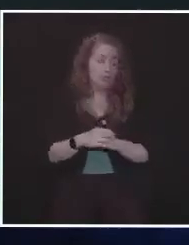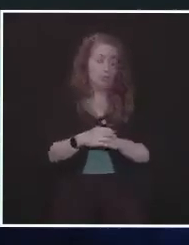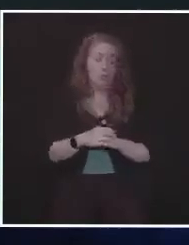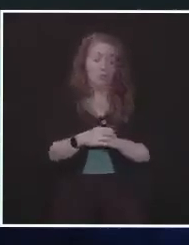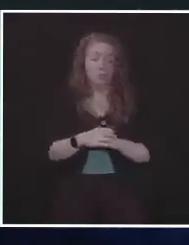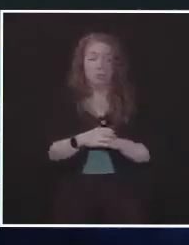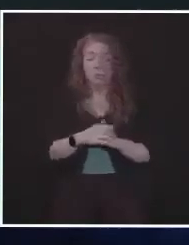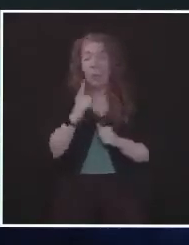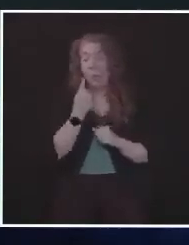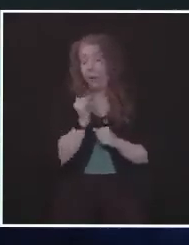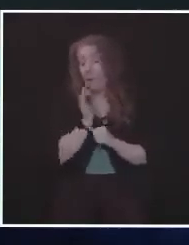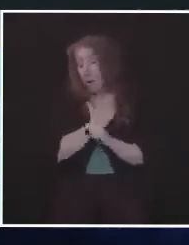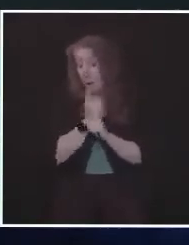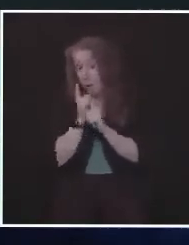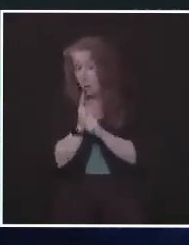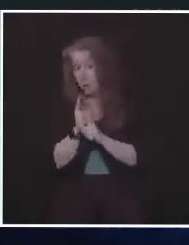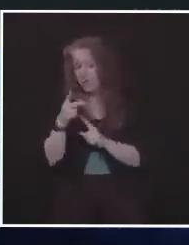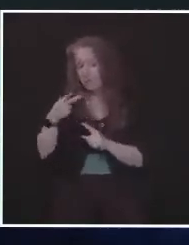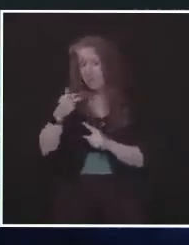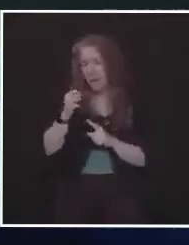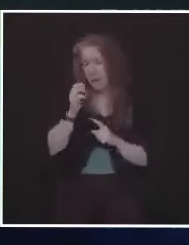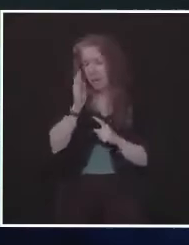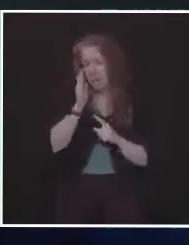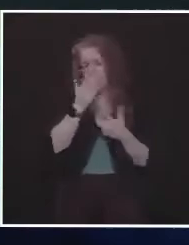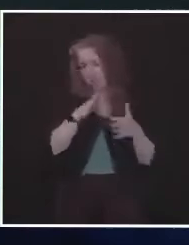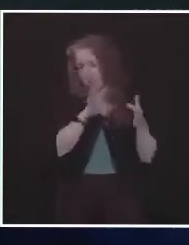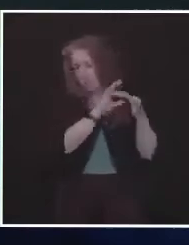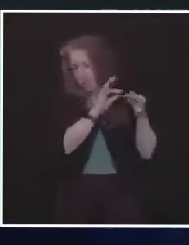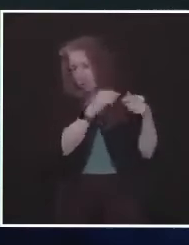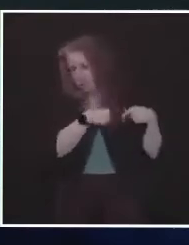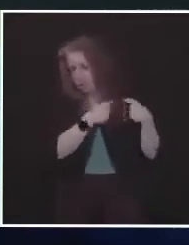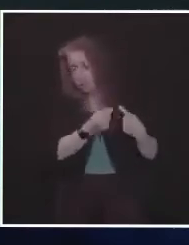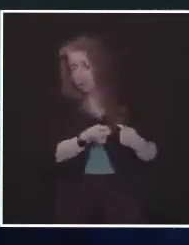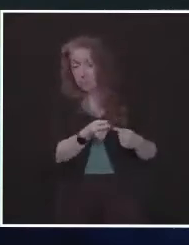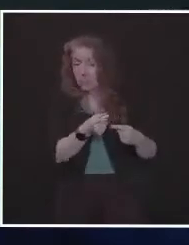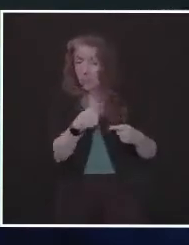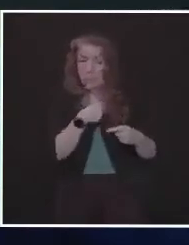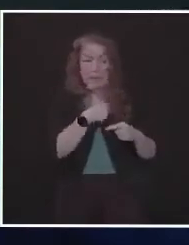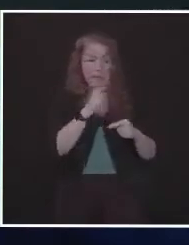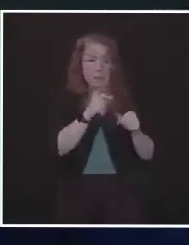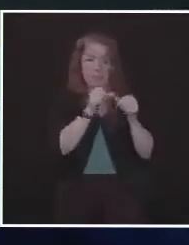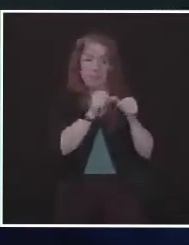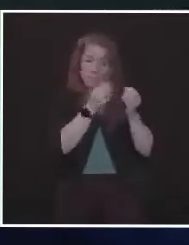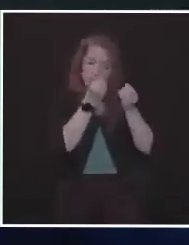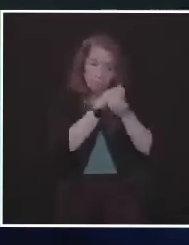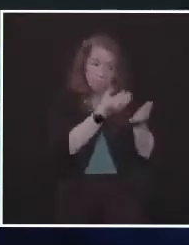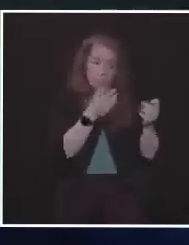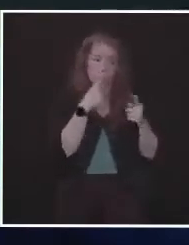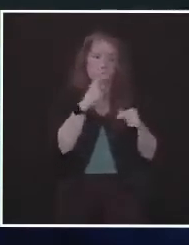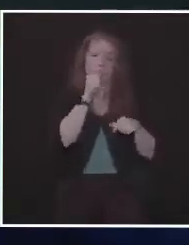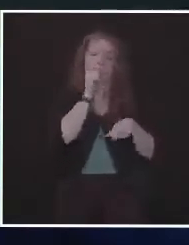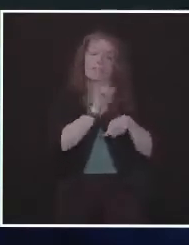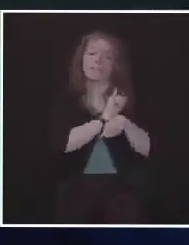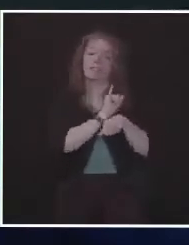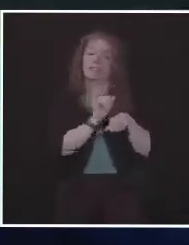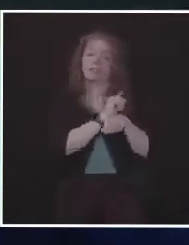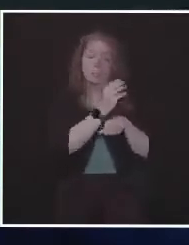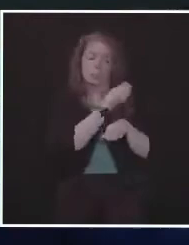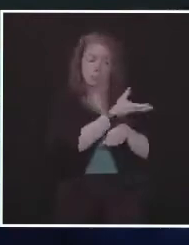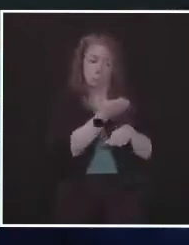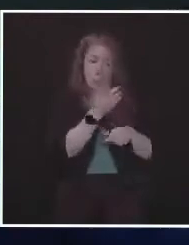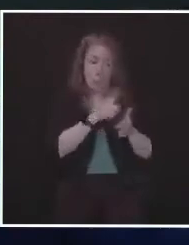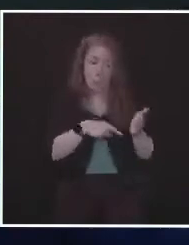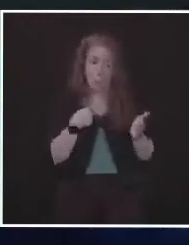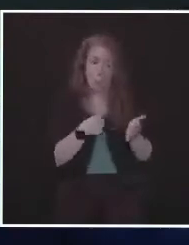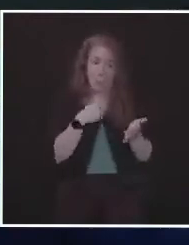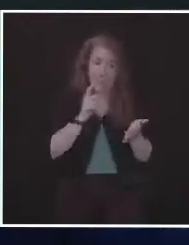this, is to continue to let industry know, here are the things we need, so that they can be